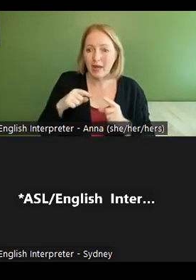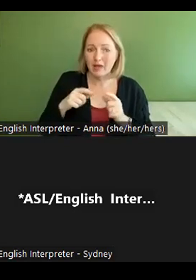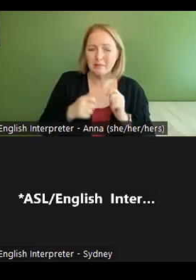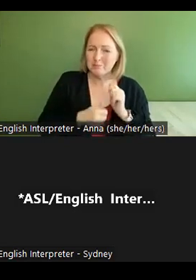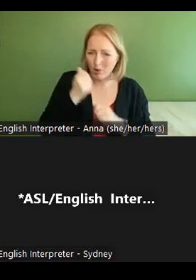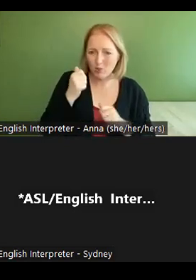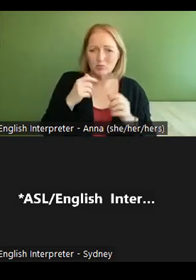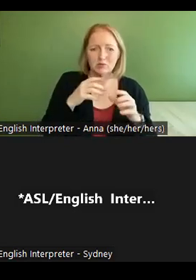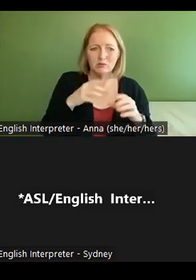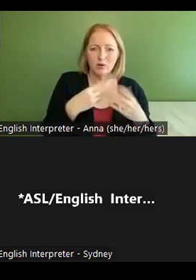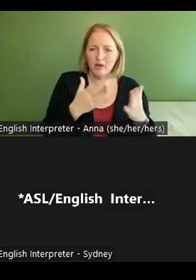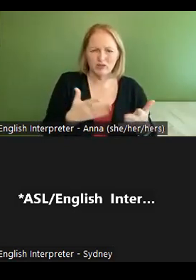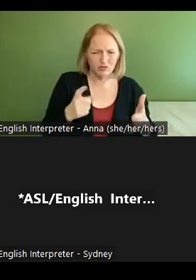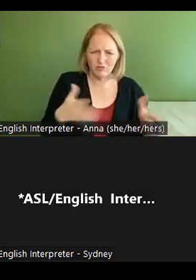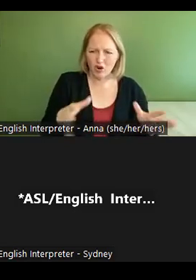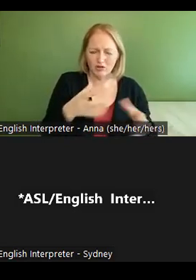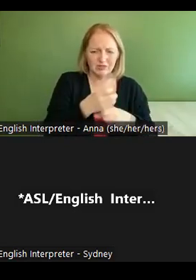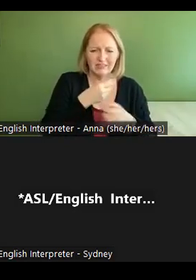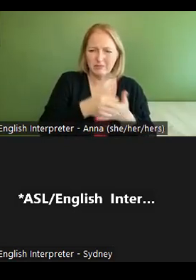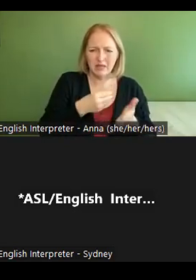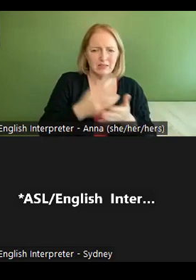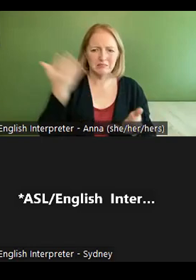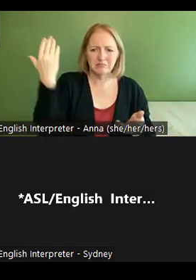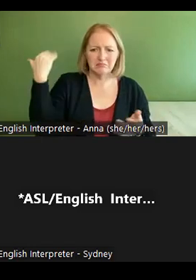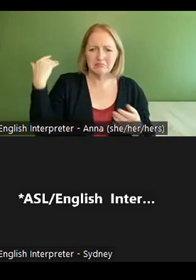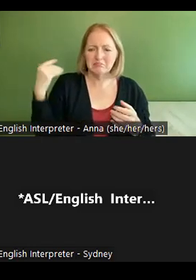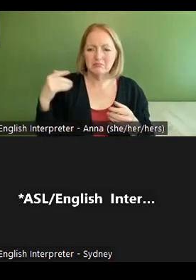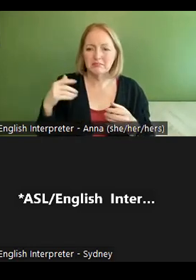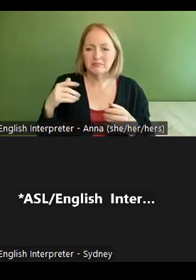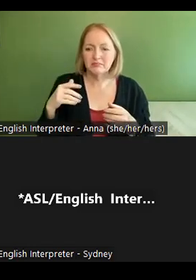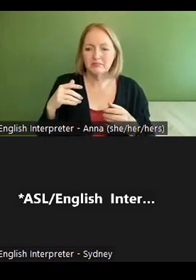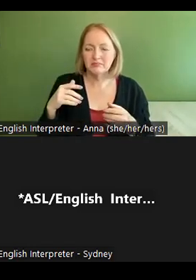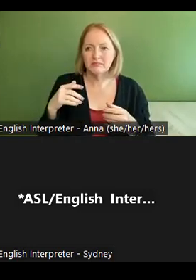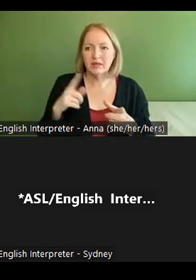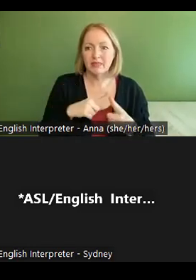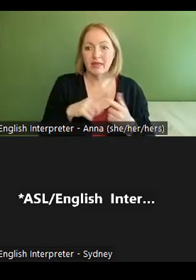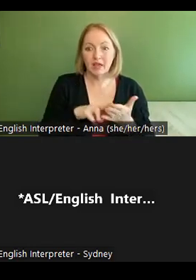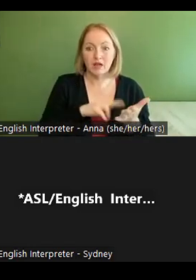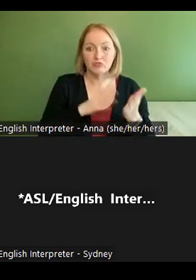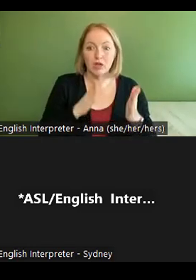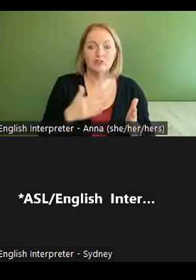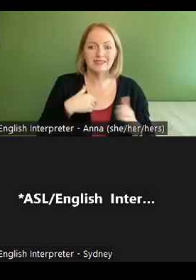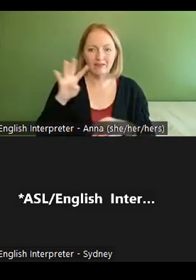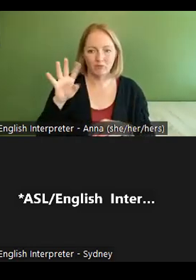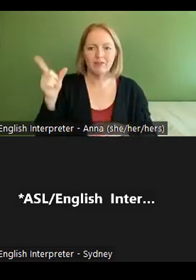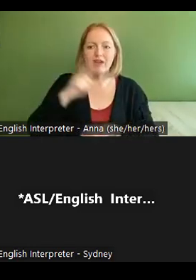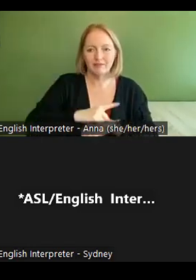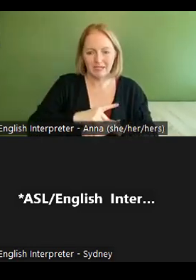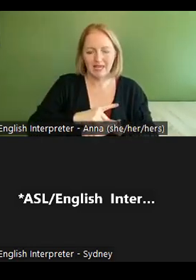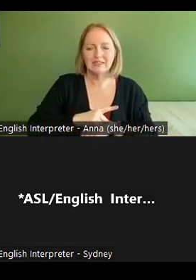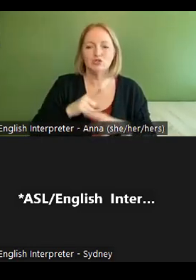of the providers should have received their monies already. And then after that, contractors have 45 days, like you've mentioned,